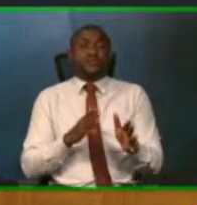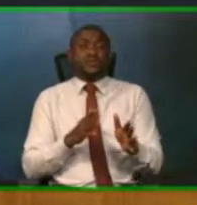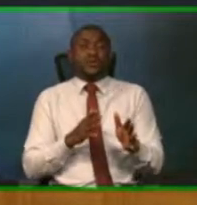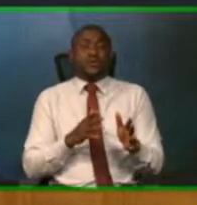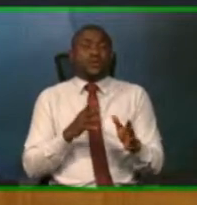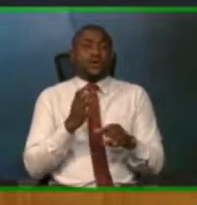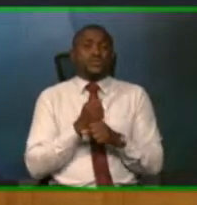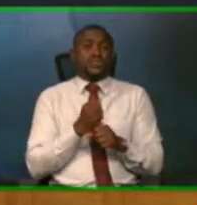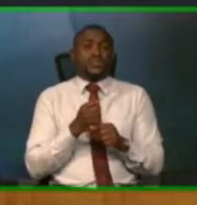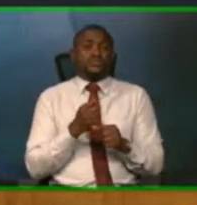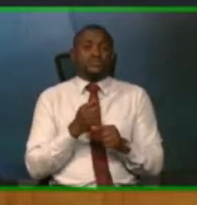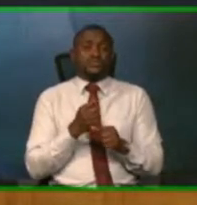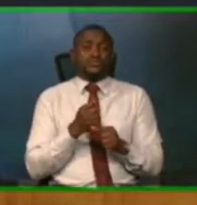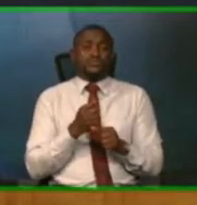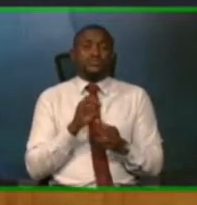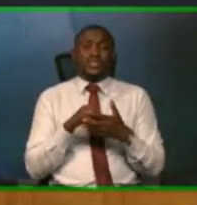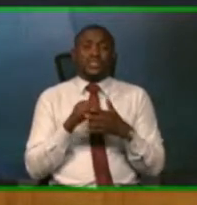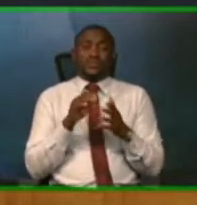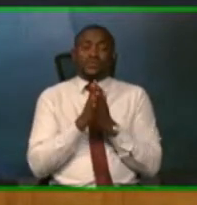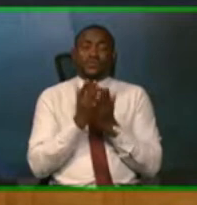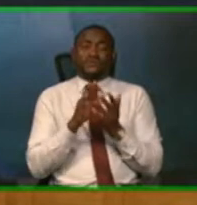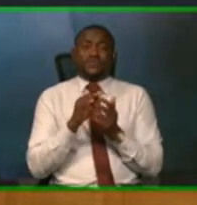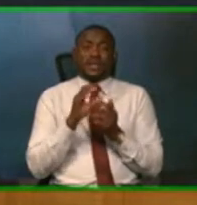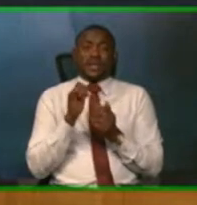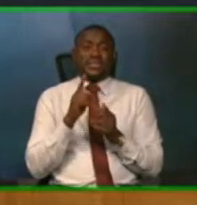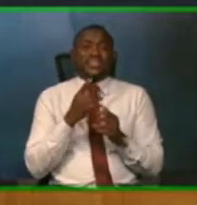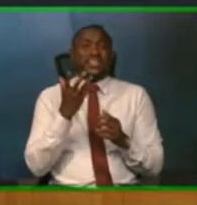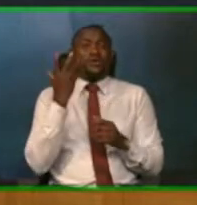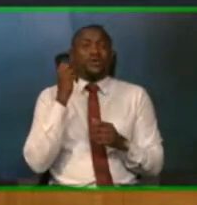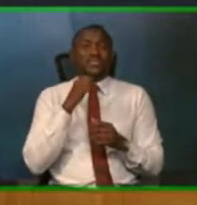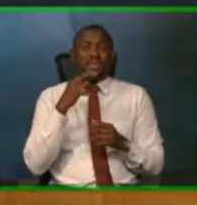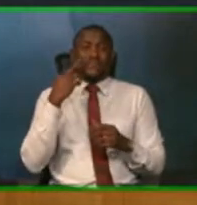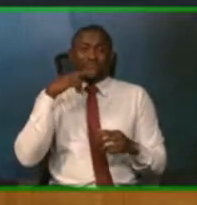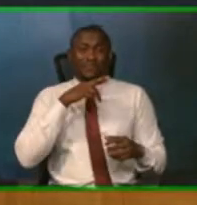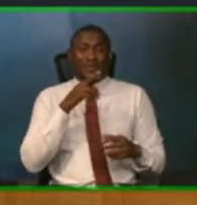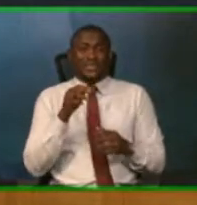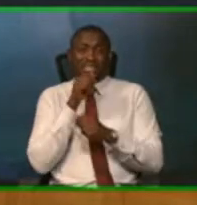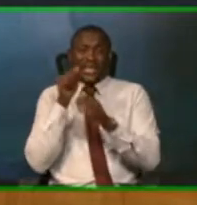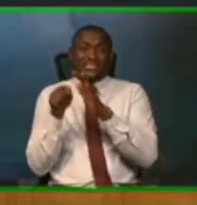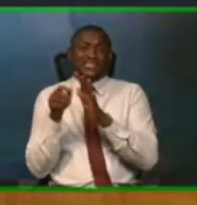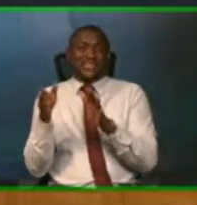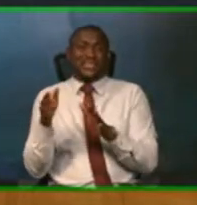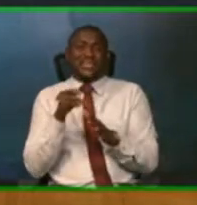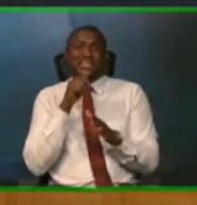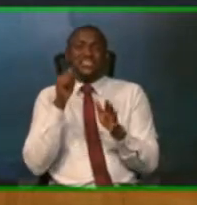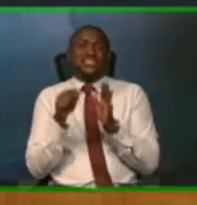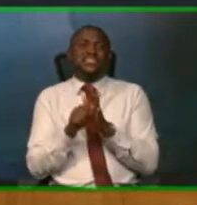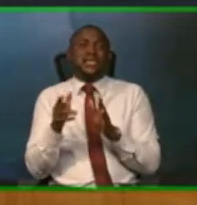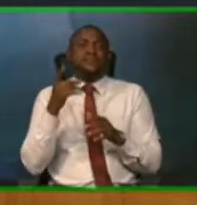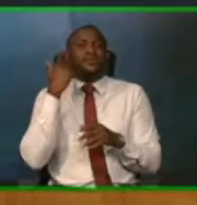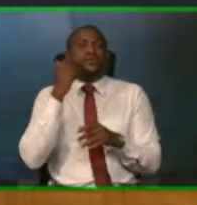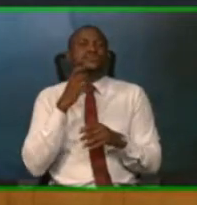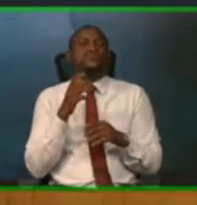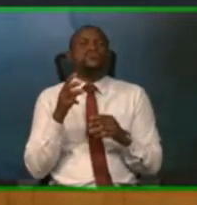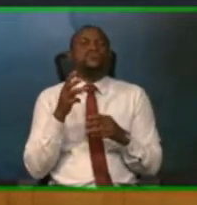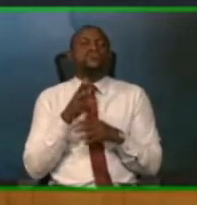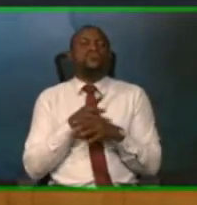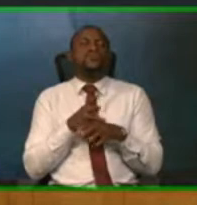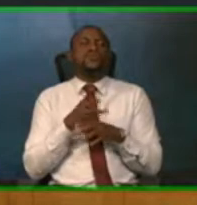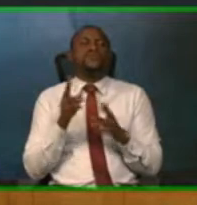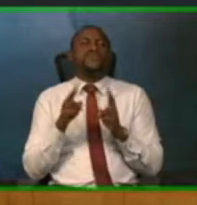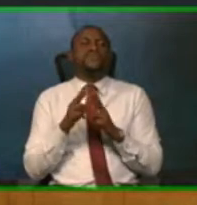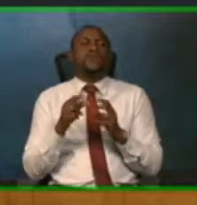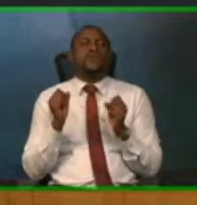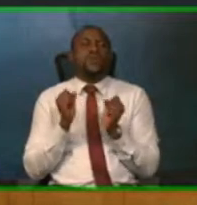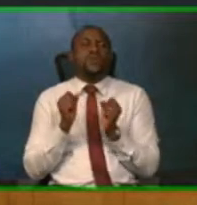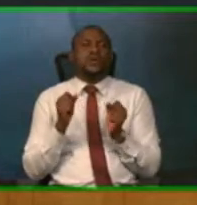wood, remember in the book of Acts, there was a viper hiding there. The viper hid because the wood was so cold. The moment